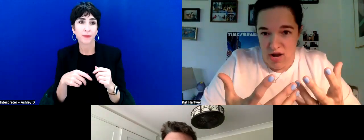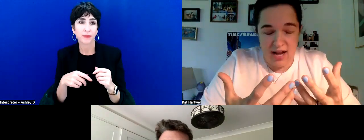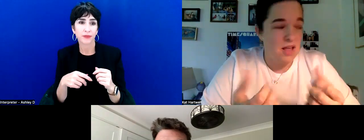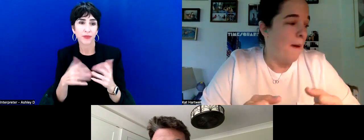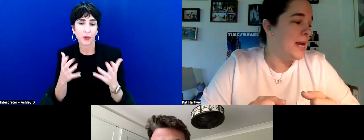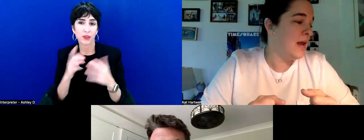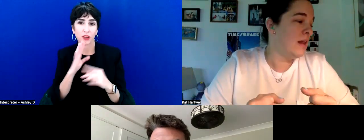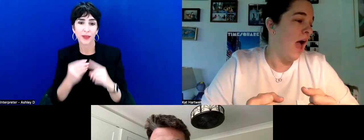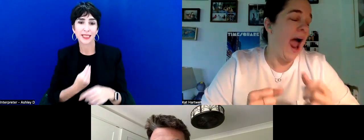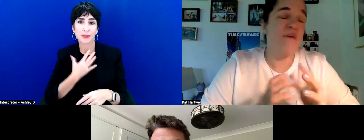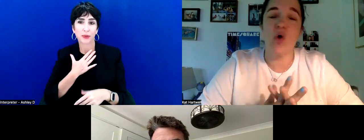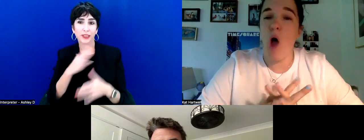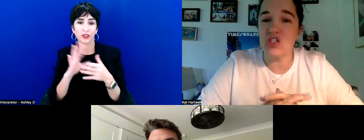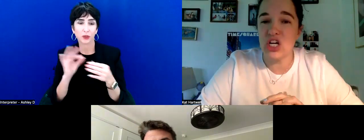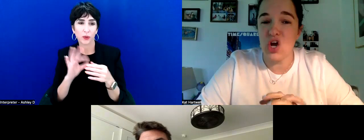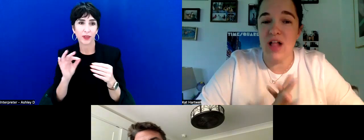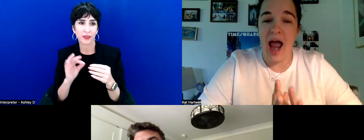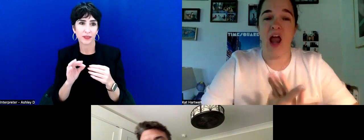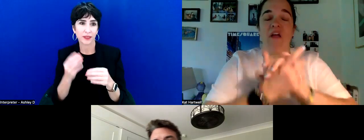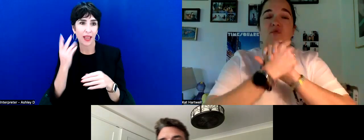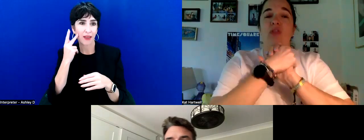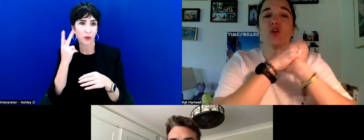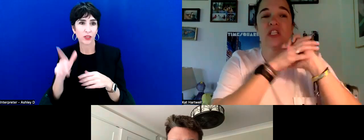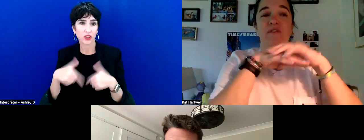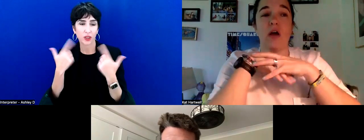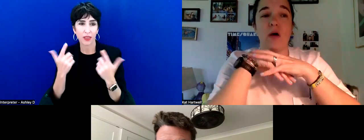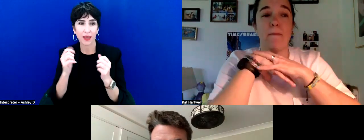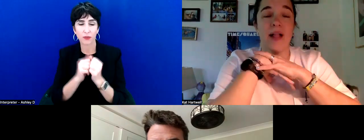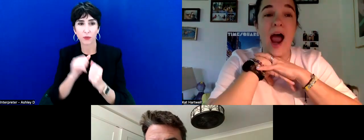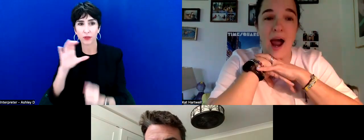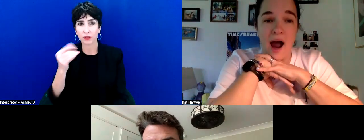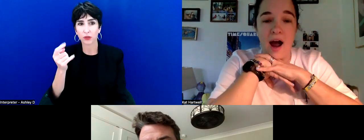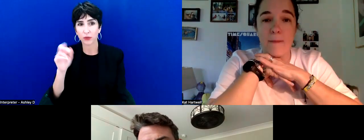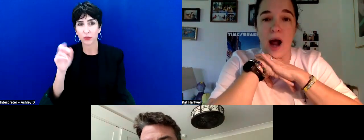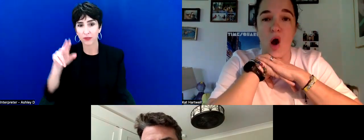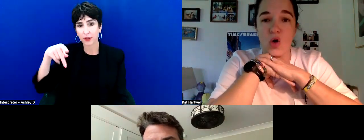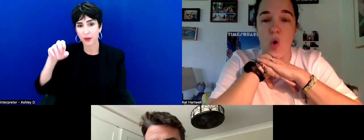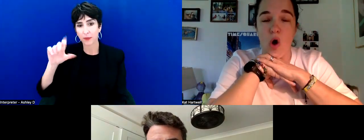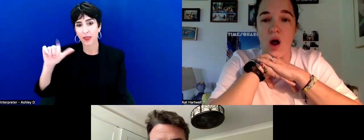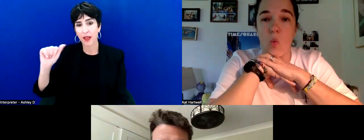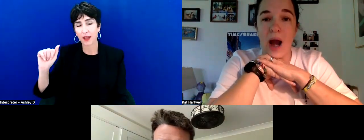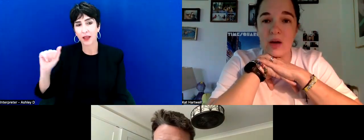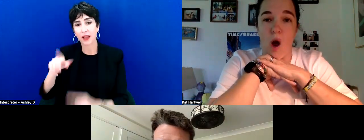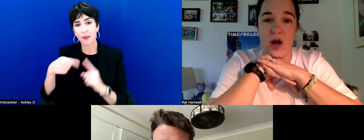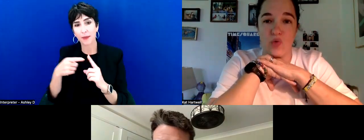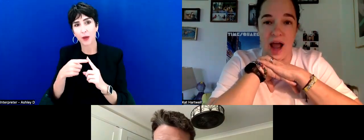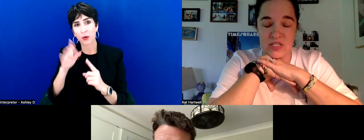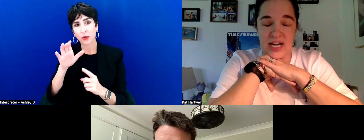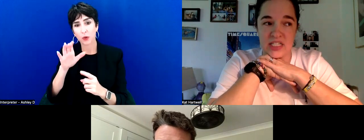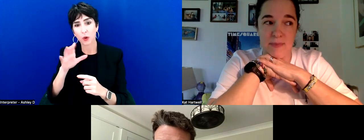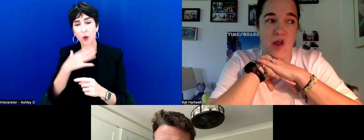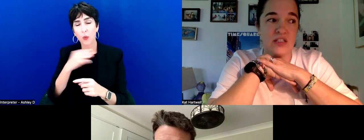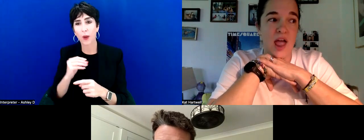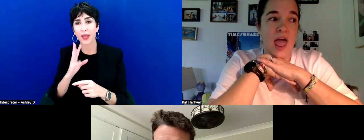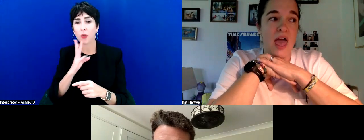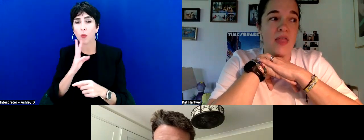exploration stories. I mean, after watching your live with Christopher Palaha about your whitewater